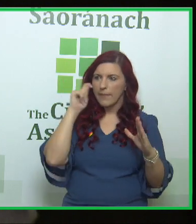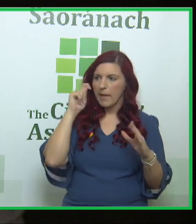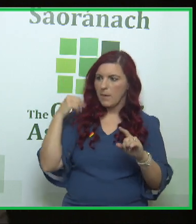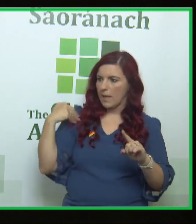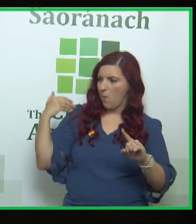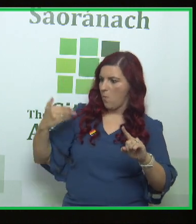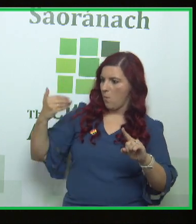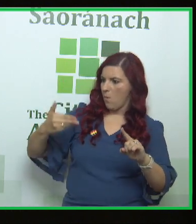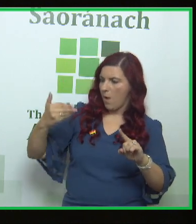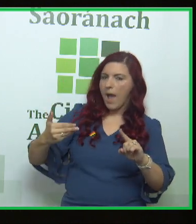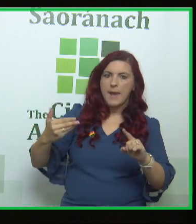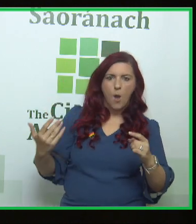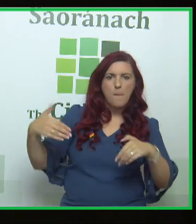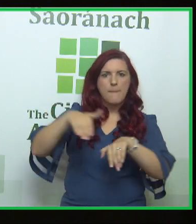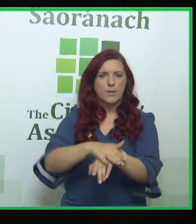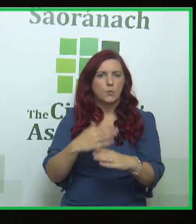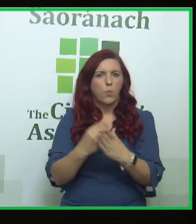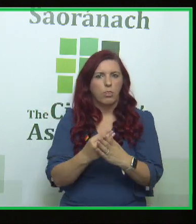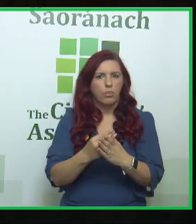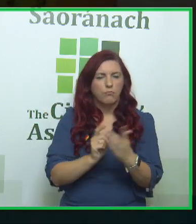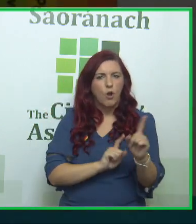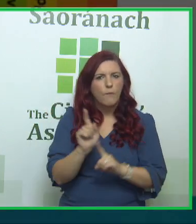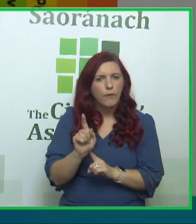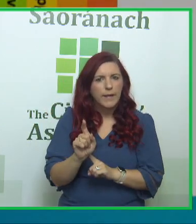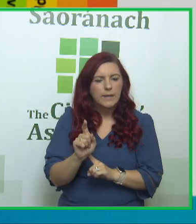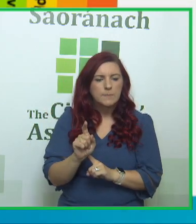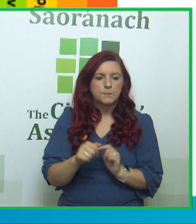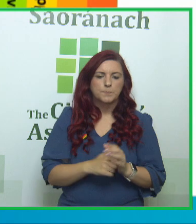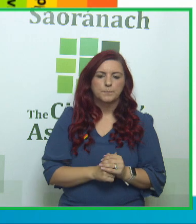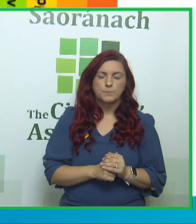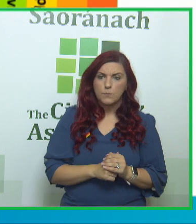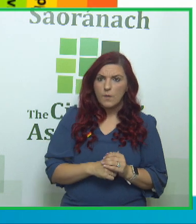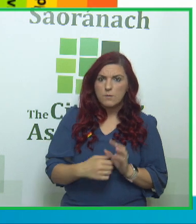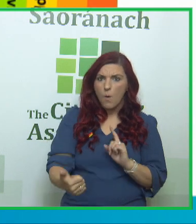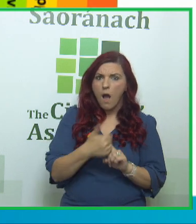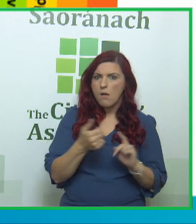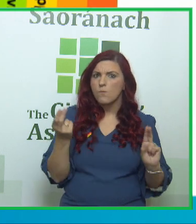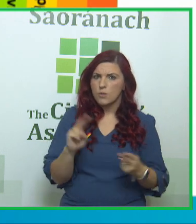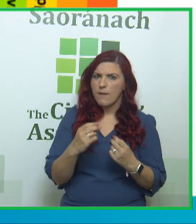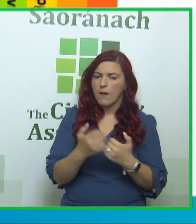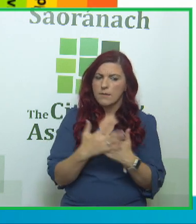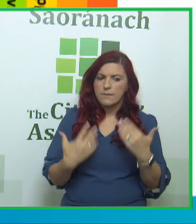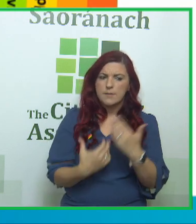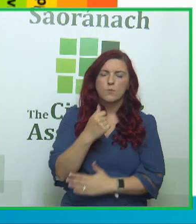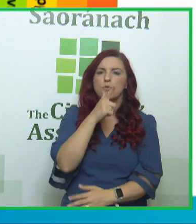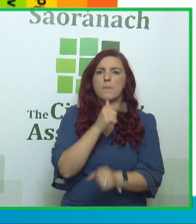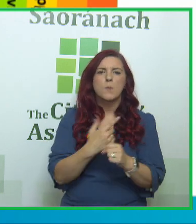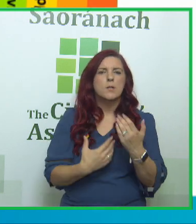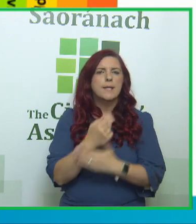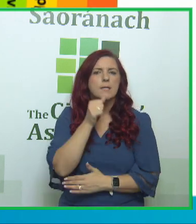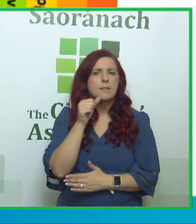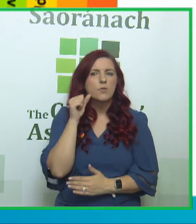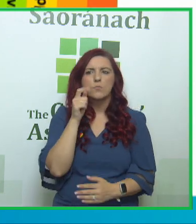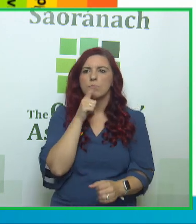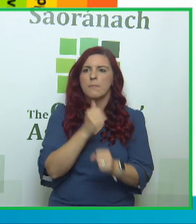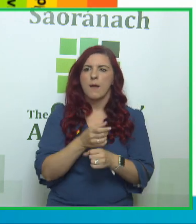well with that. So, as I say, lots of successes with harm reduction. We talked about successes yesterday in terms of